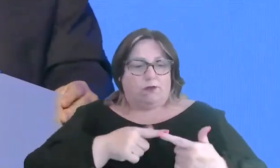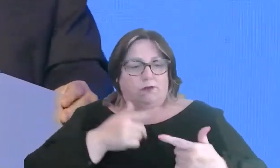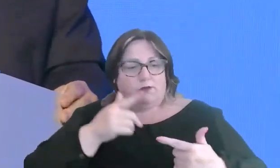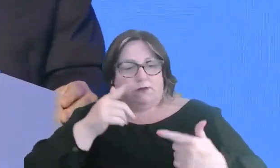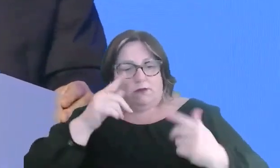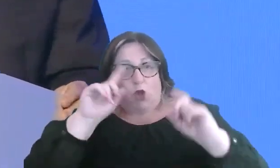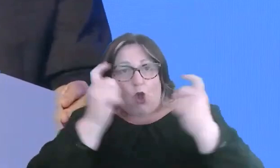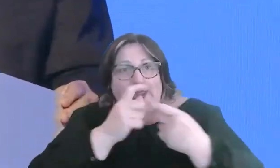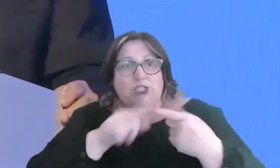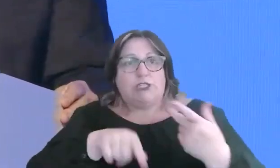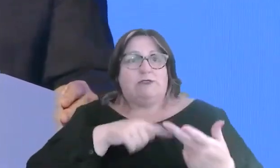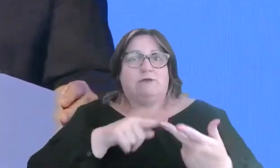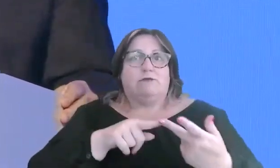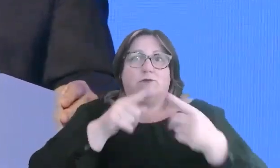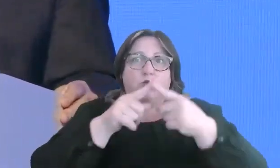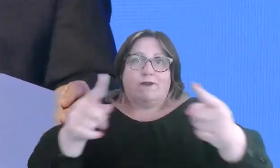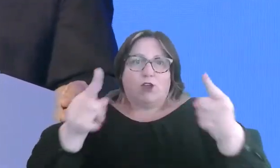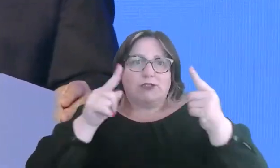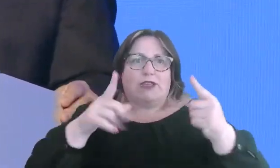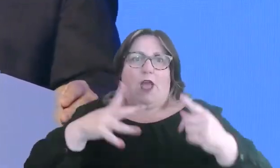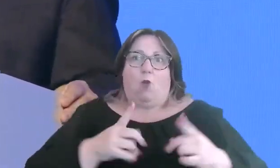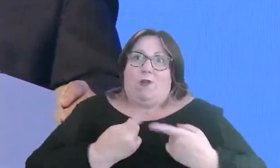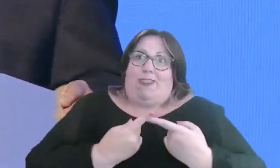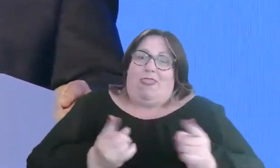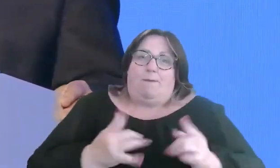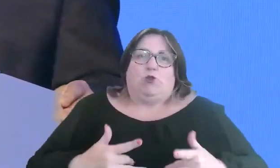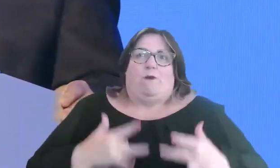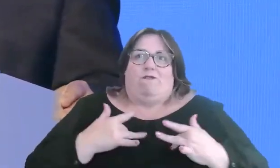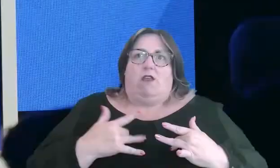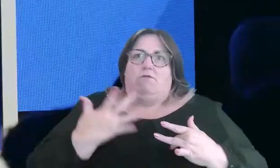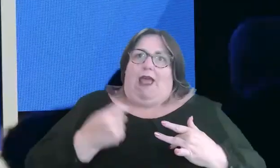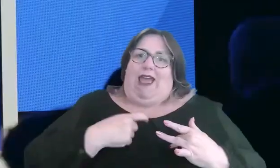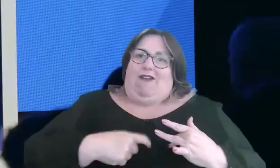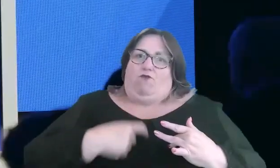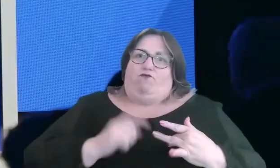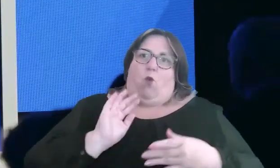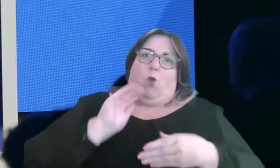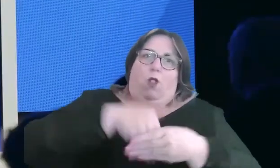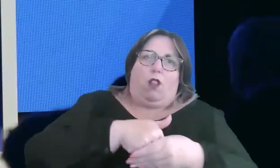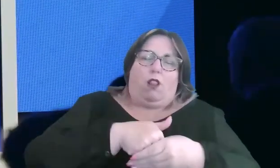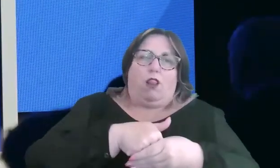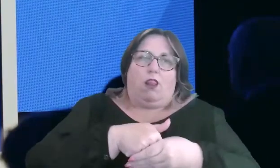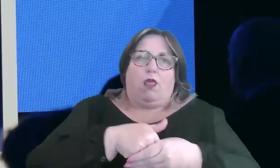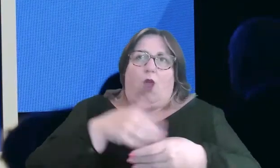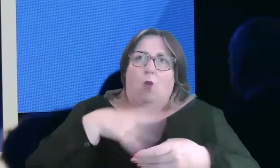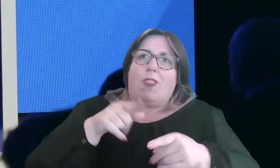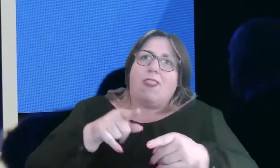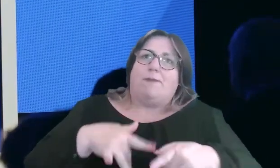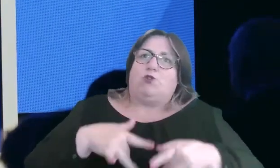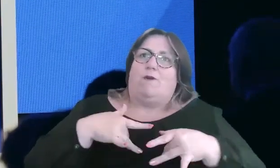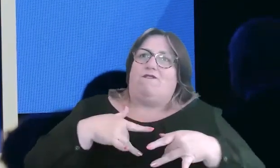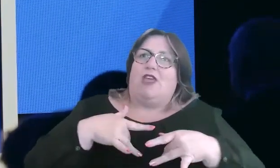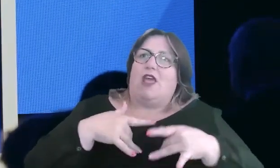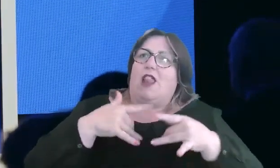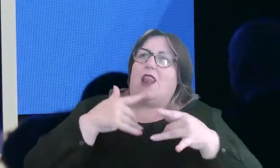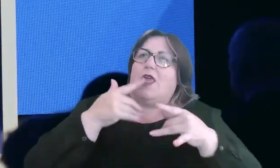feel they've got a role, they've got an aspiration, they've got a future. And you can't aspire to do something unless you can see it and feel it and understand